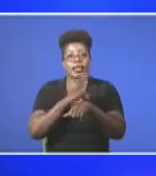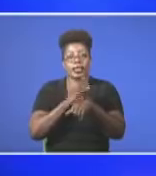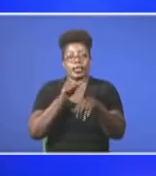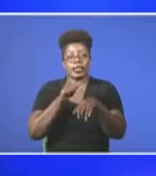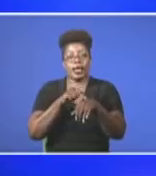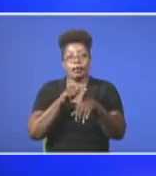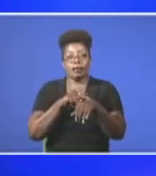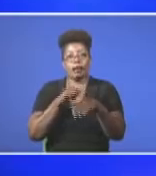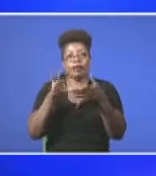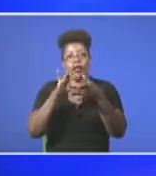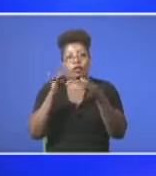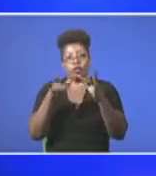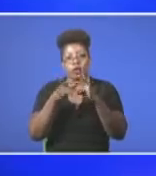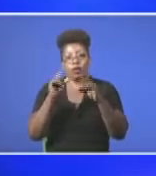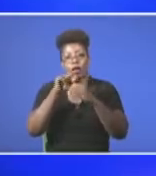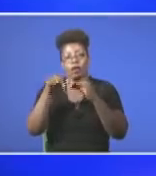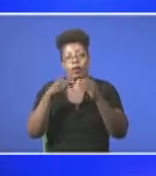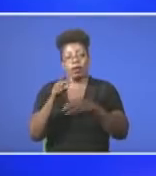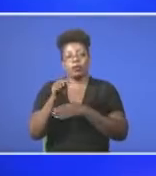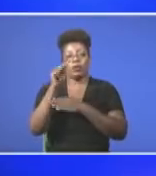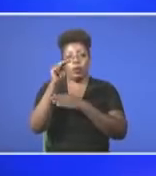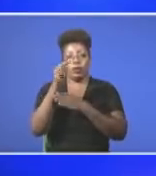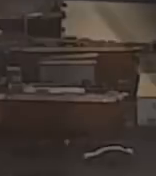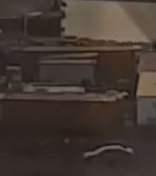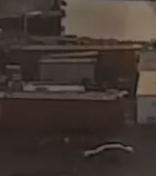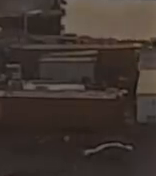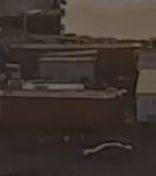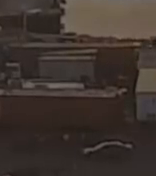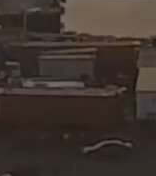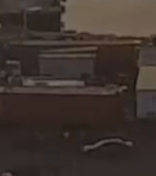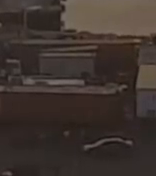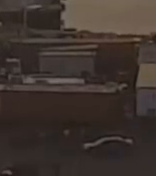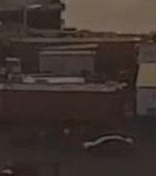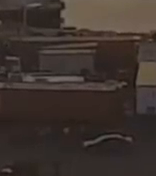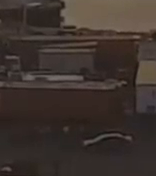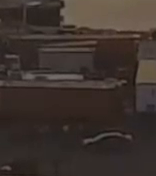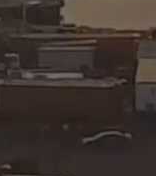now for a check on stories making news around the Northern Bahamas.